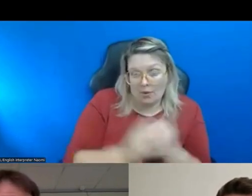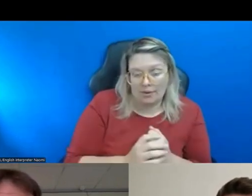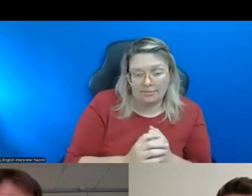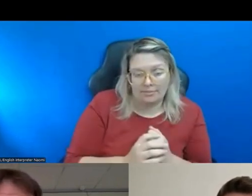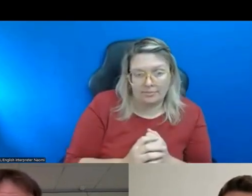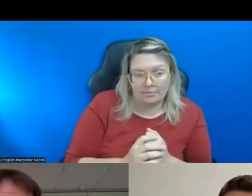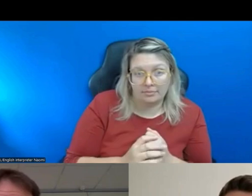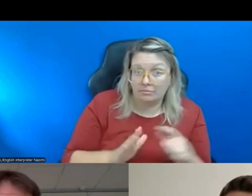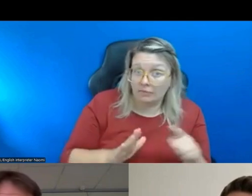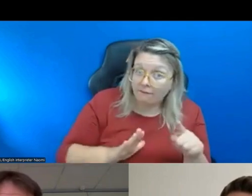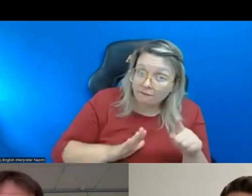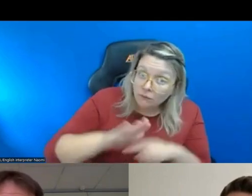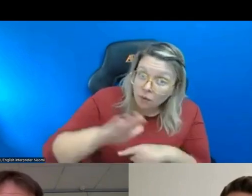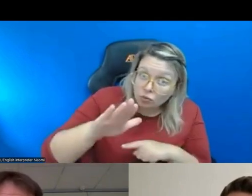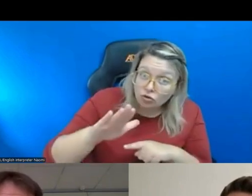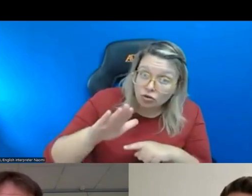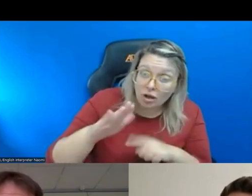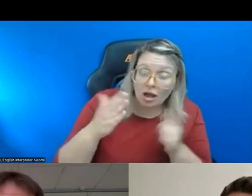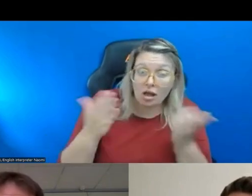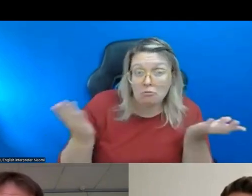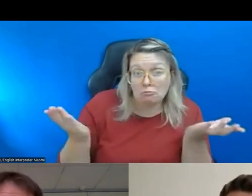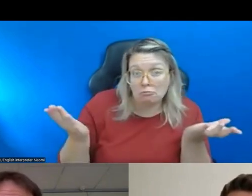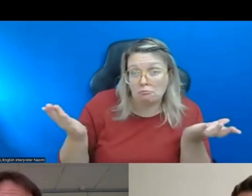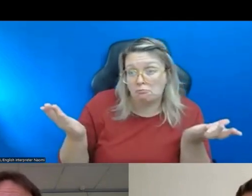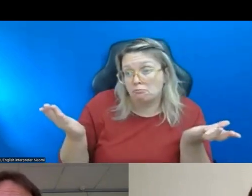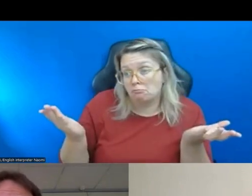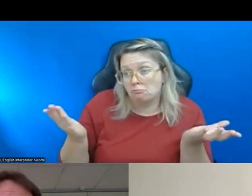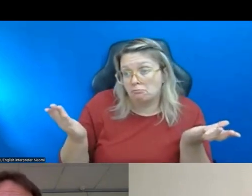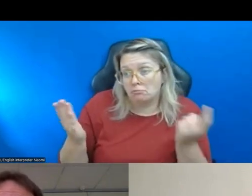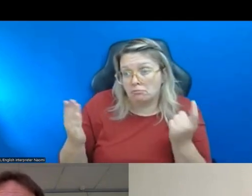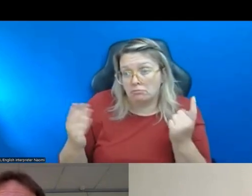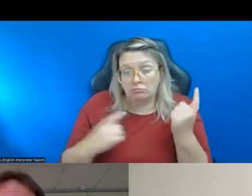In the future, I think there are questions about how